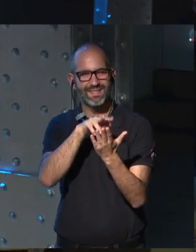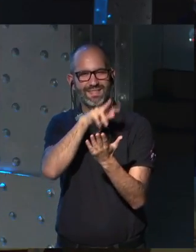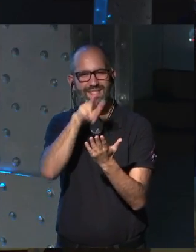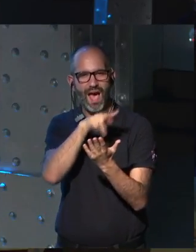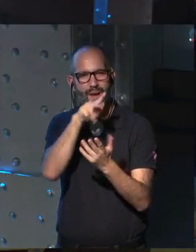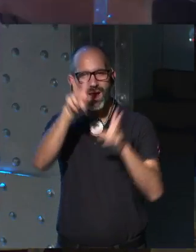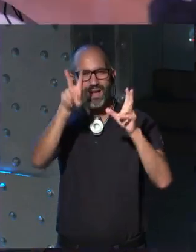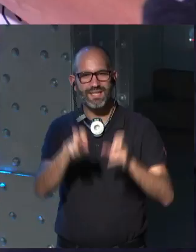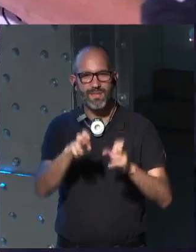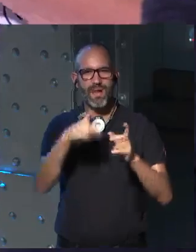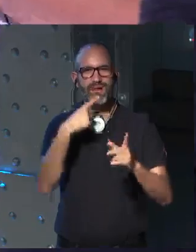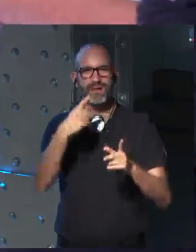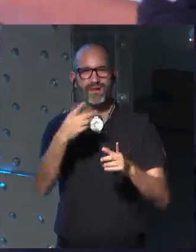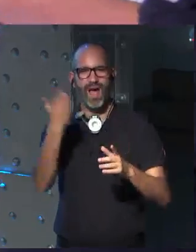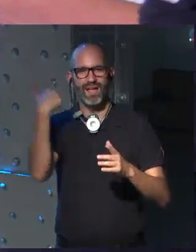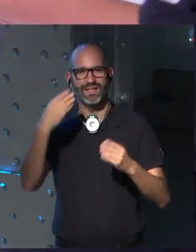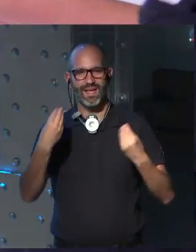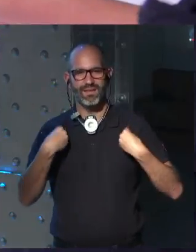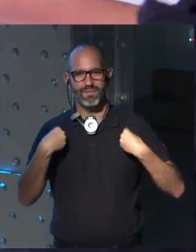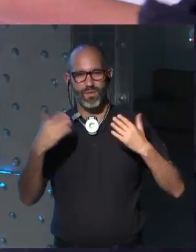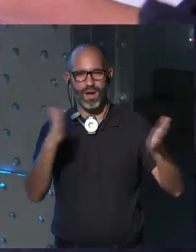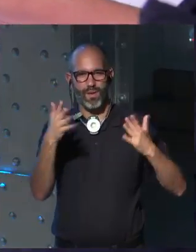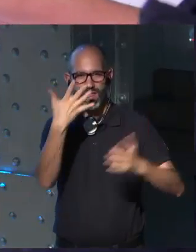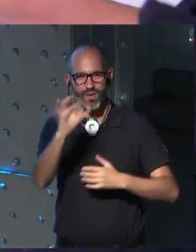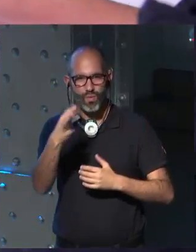perfection. Hi-fi, the 50s,